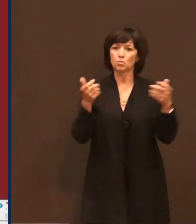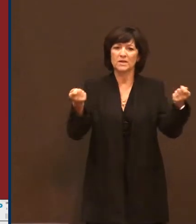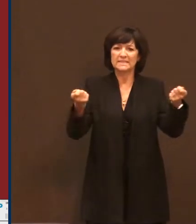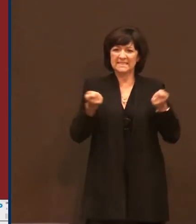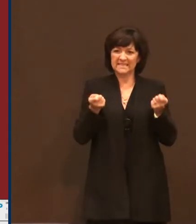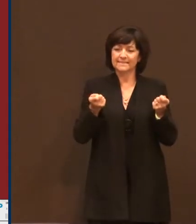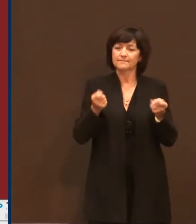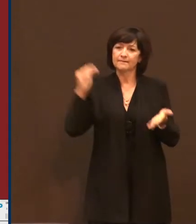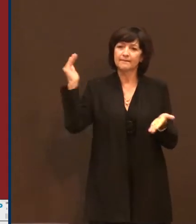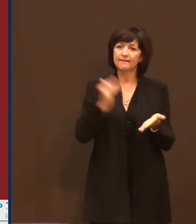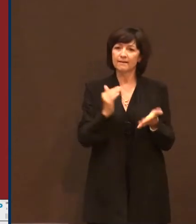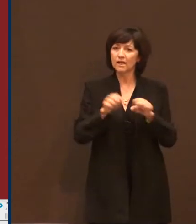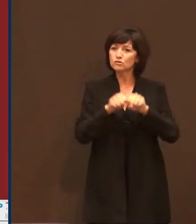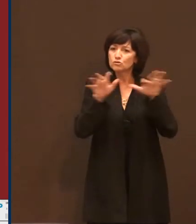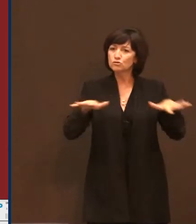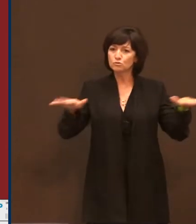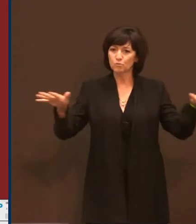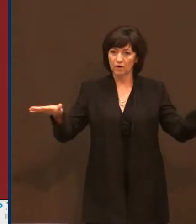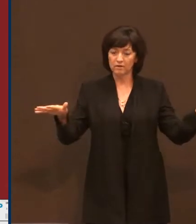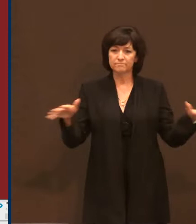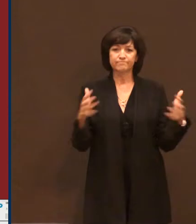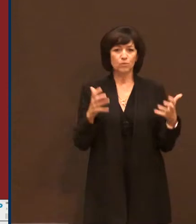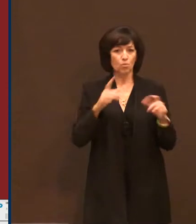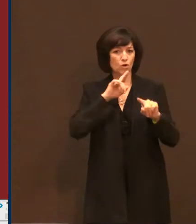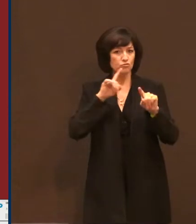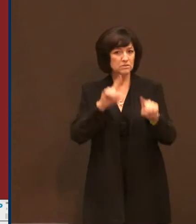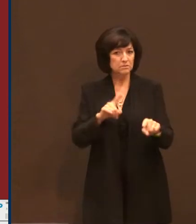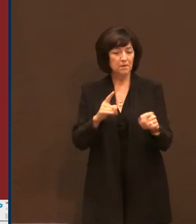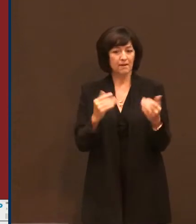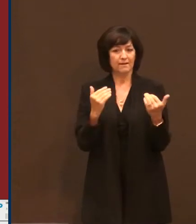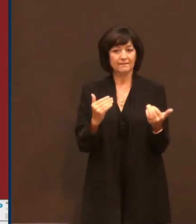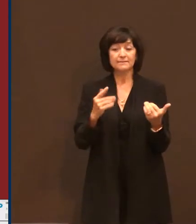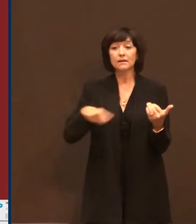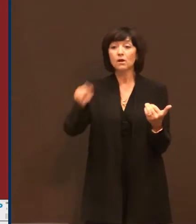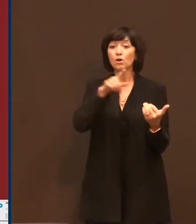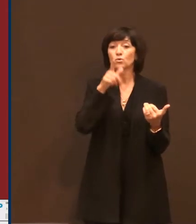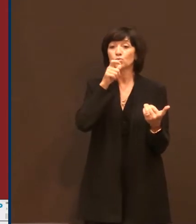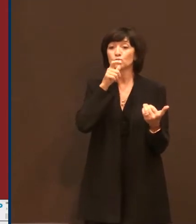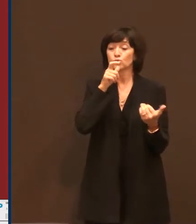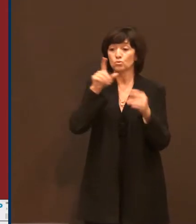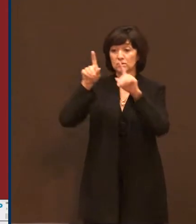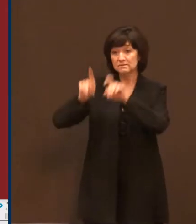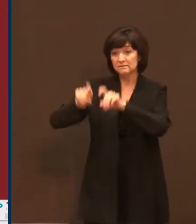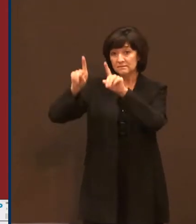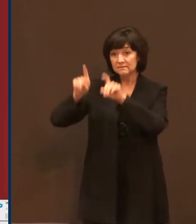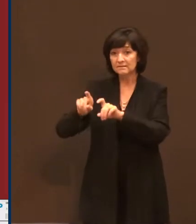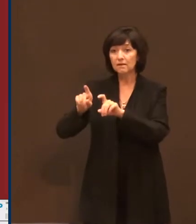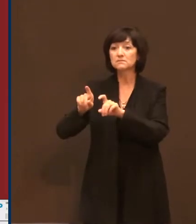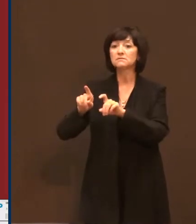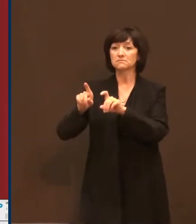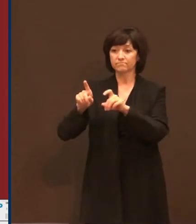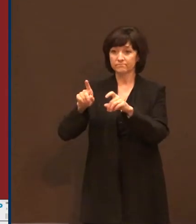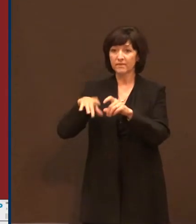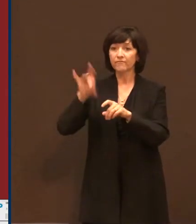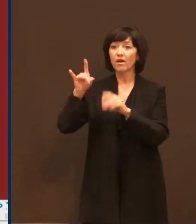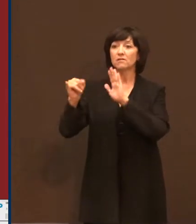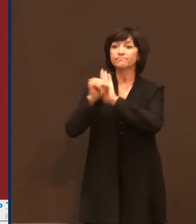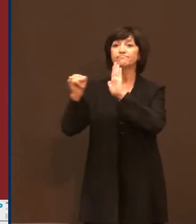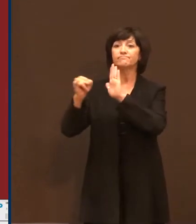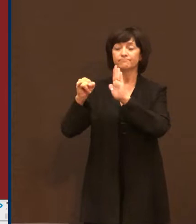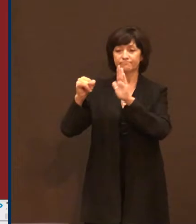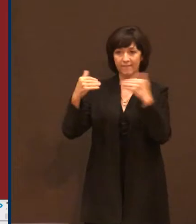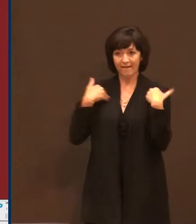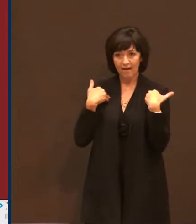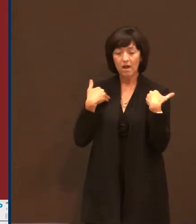testing, to respond now to those who test positive with our contact tracing contract, which is